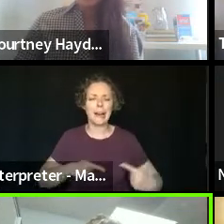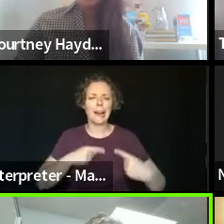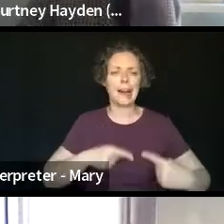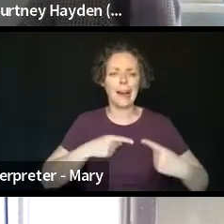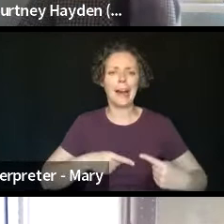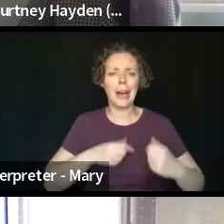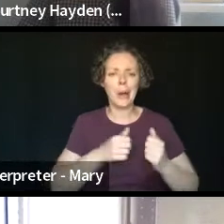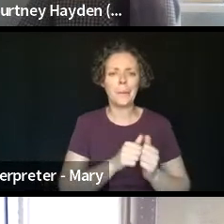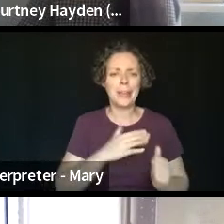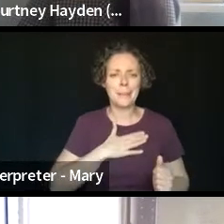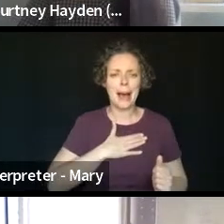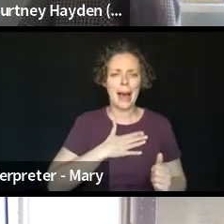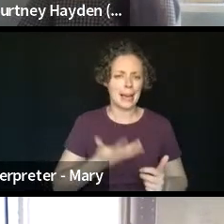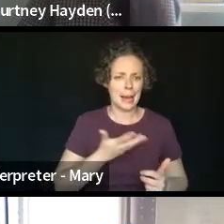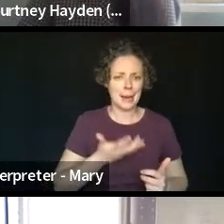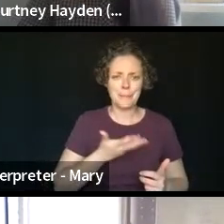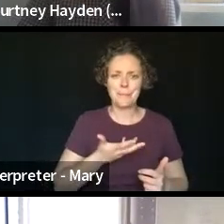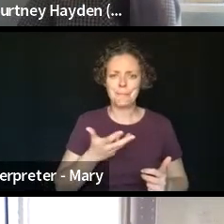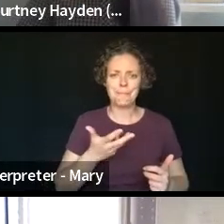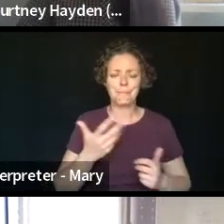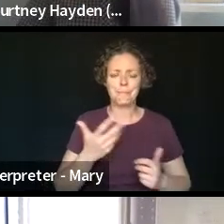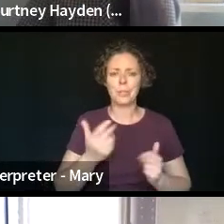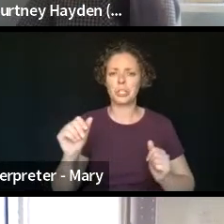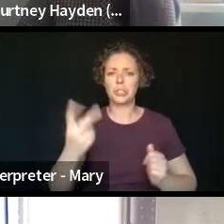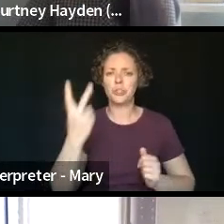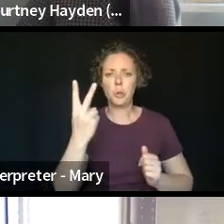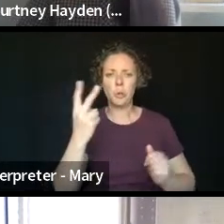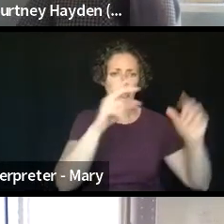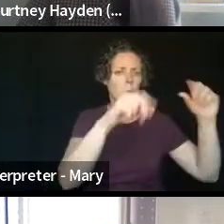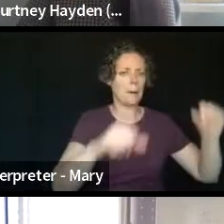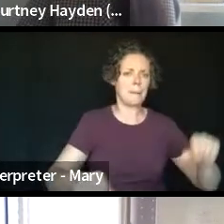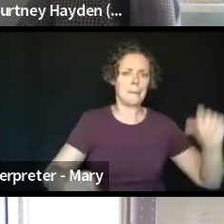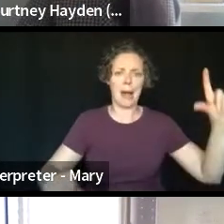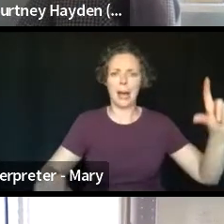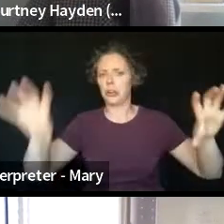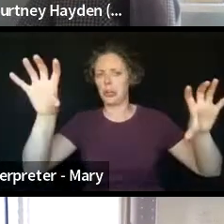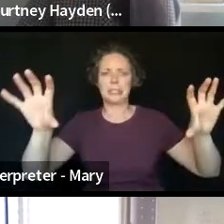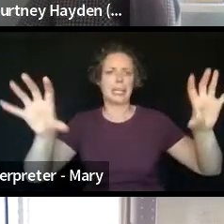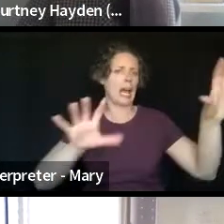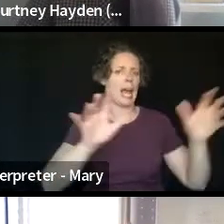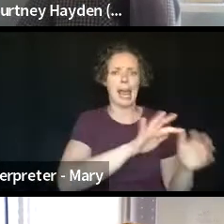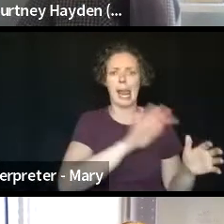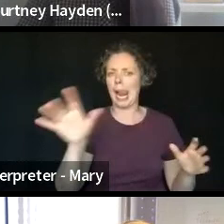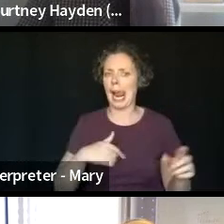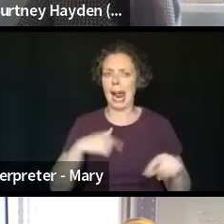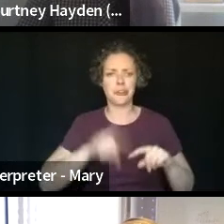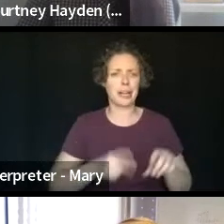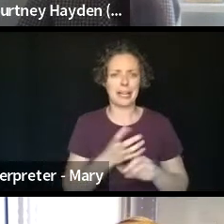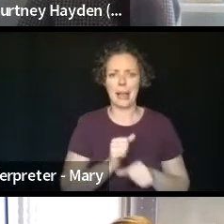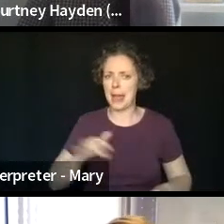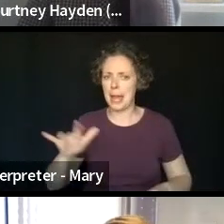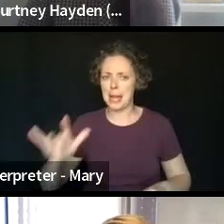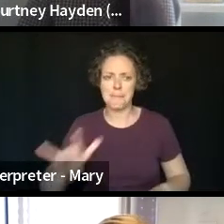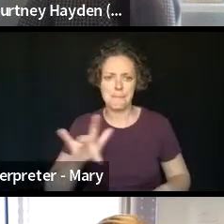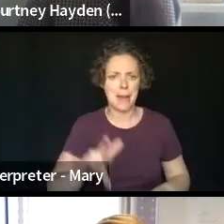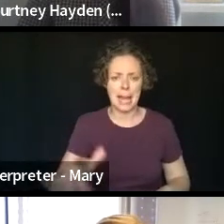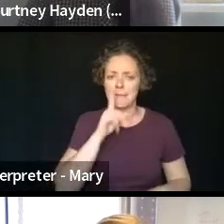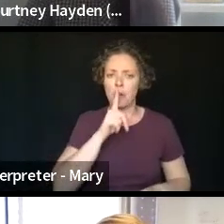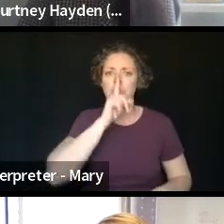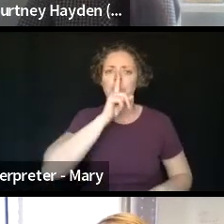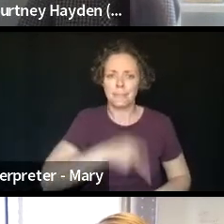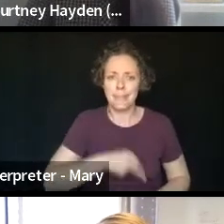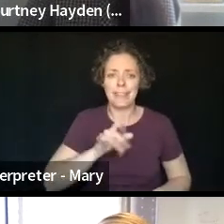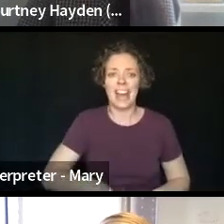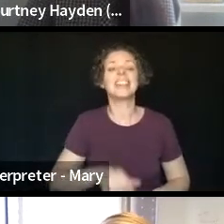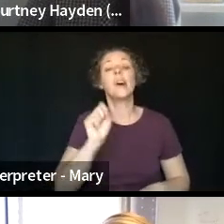the two monitor life, and I could not get my little mouse on the button to unmute myself. Thank you